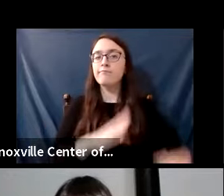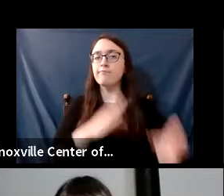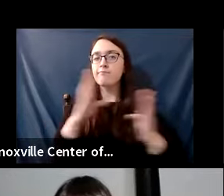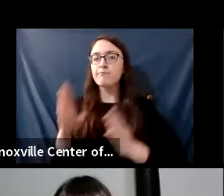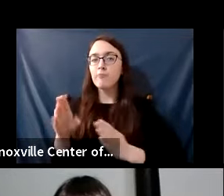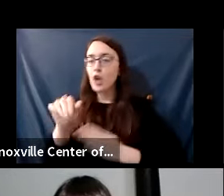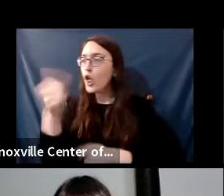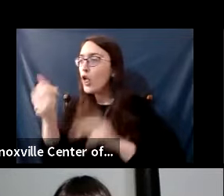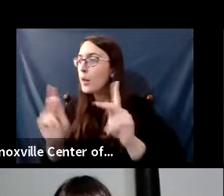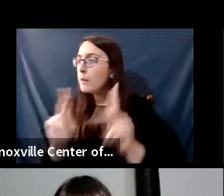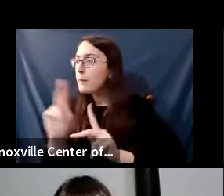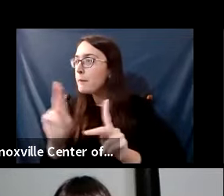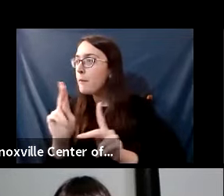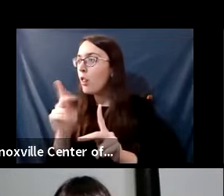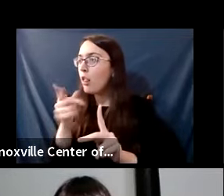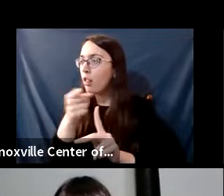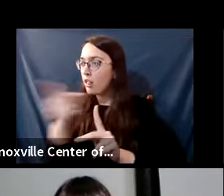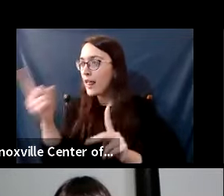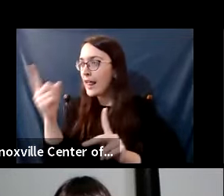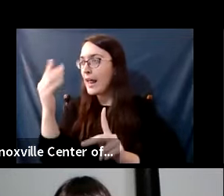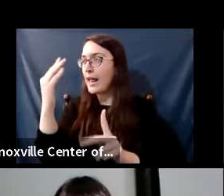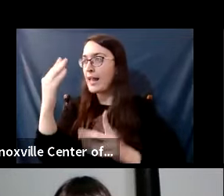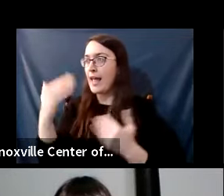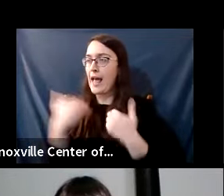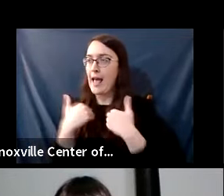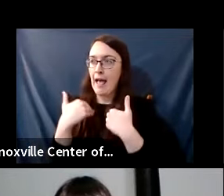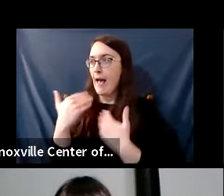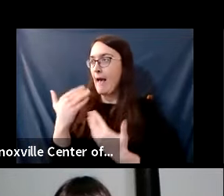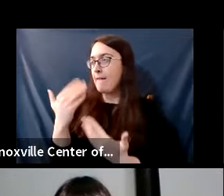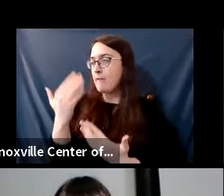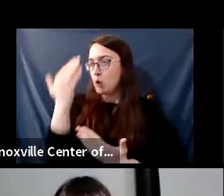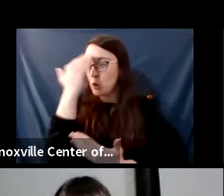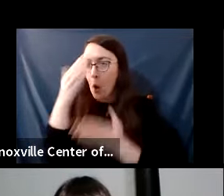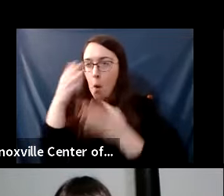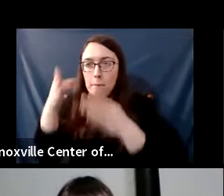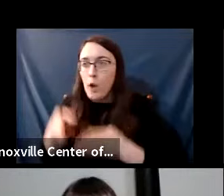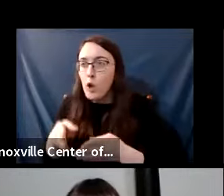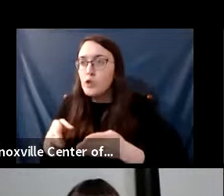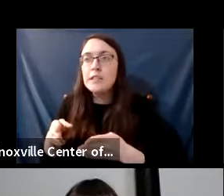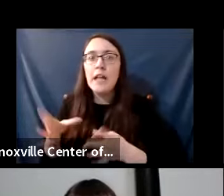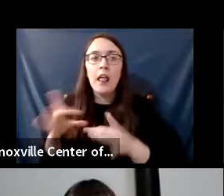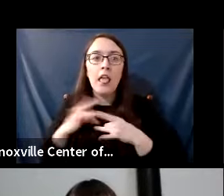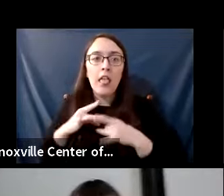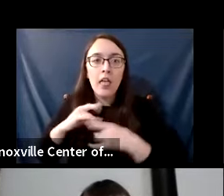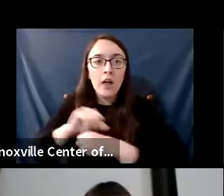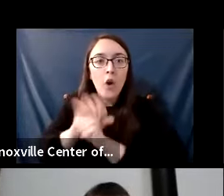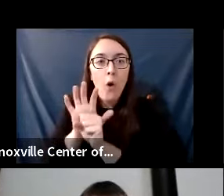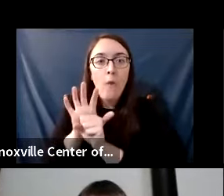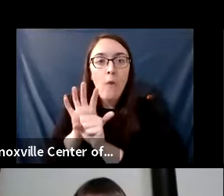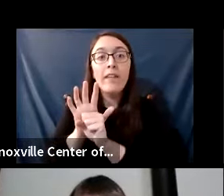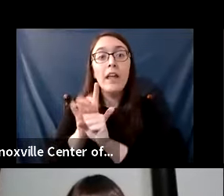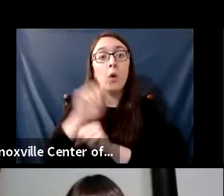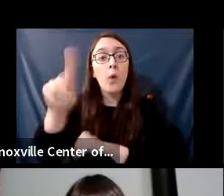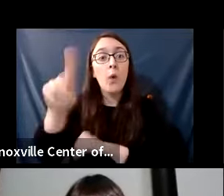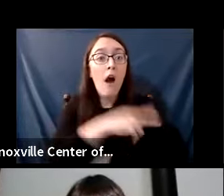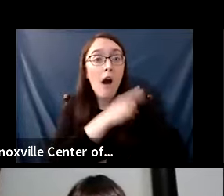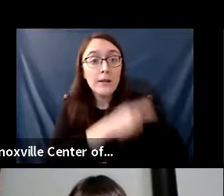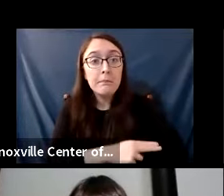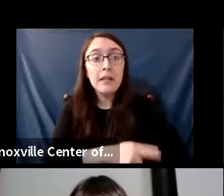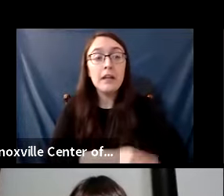it's affected their sphere and their life. They know someone or know of someone who has either been hospitalized or died of